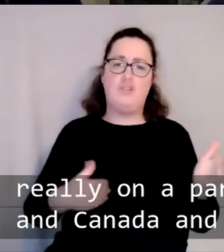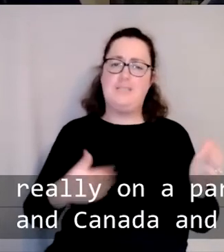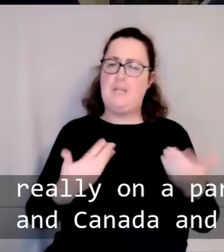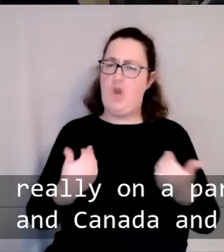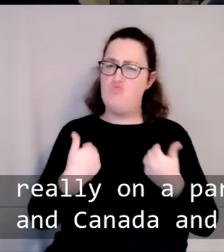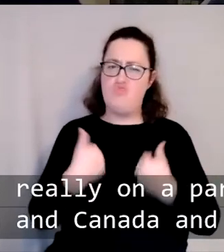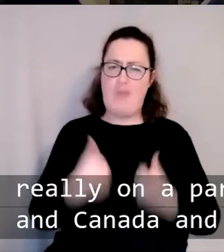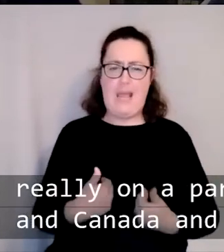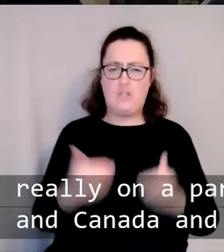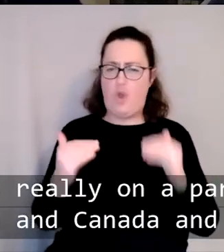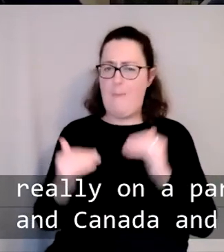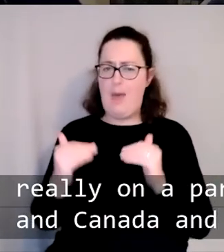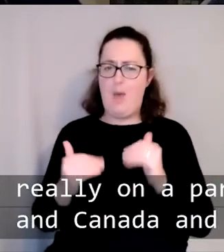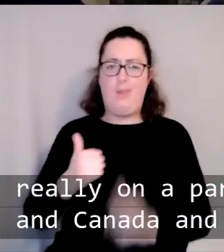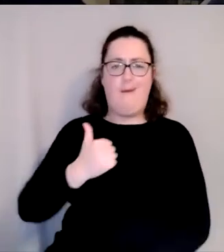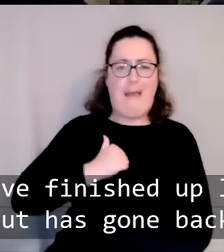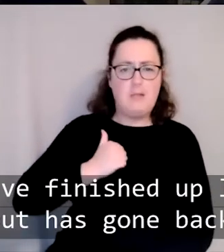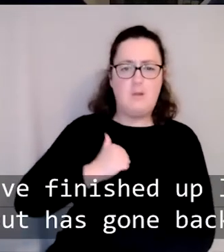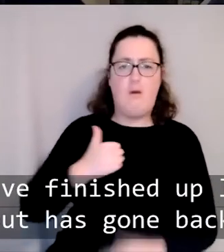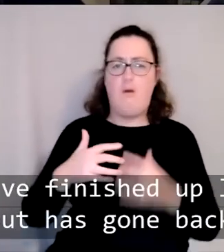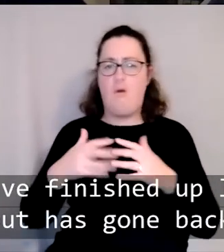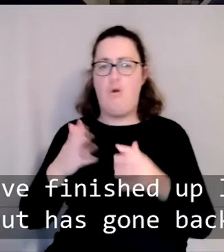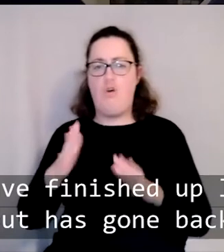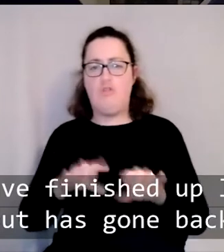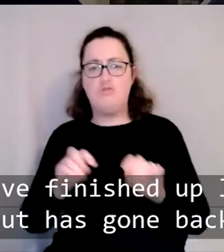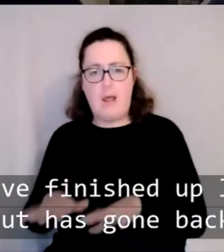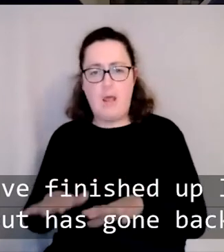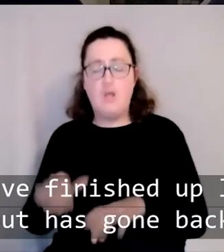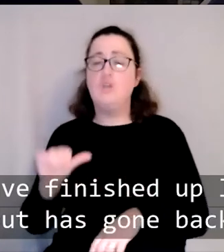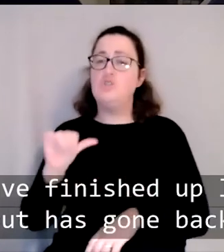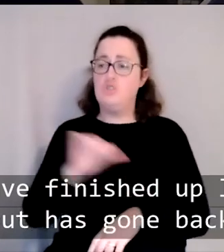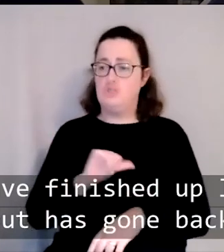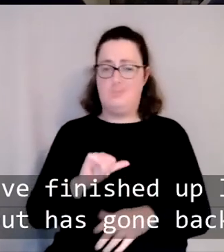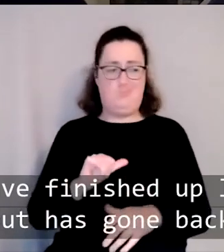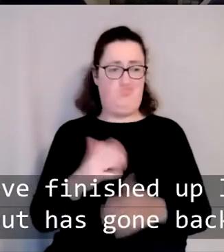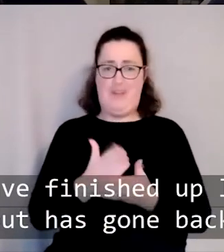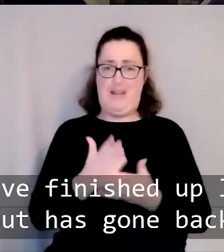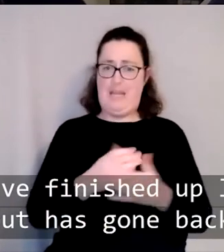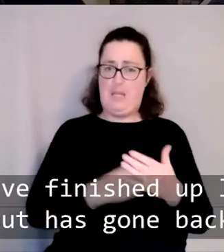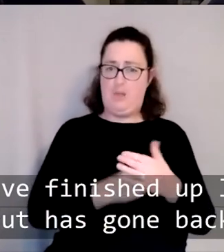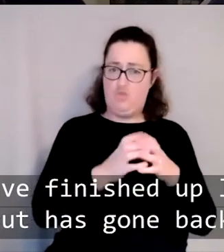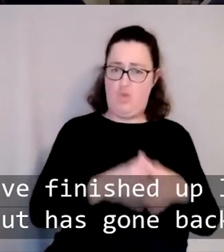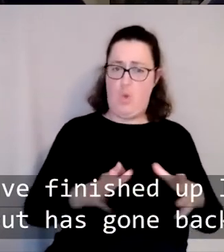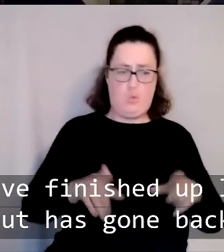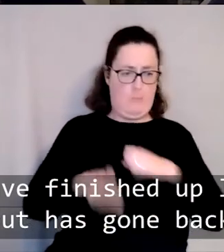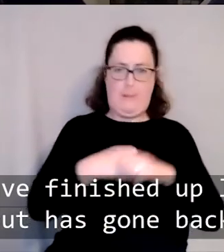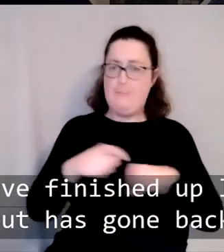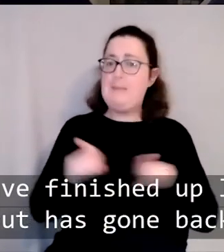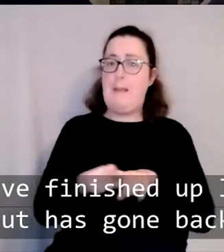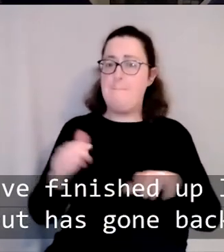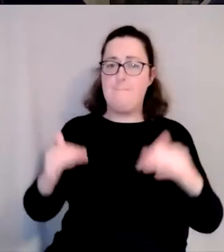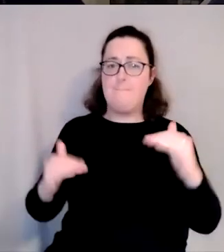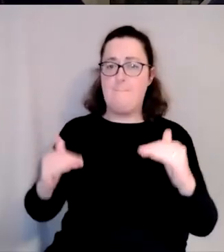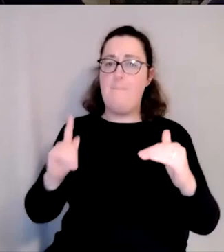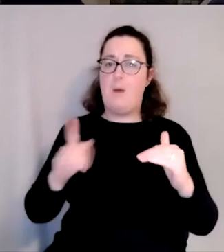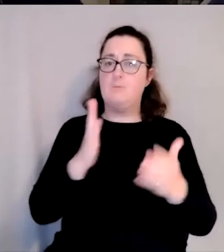with Australia and Canada, and probably should have finished up like them today, but has gone